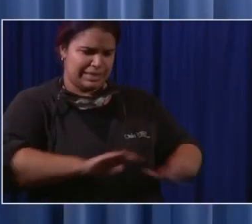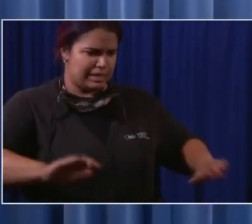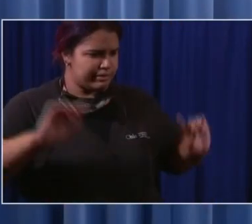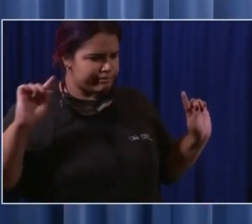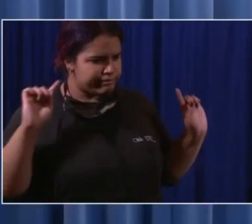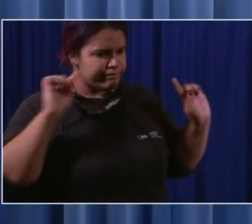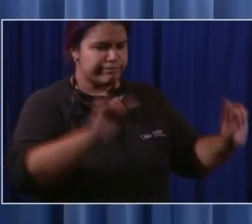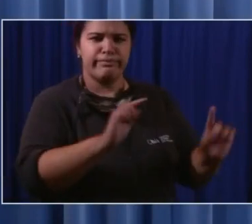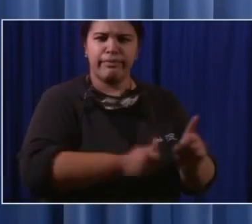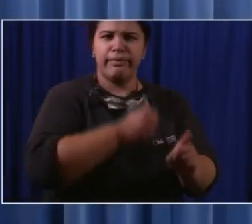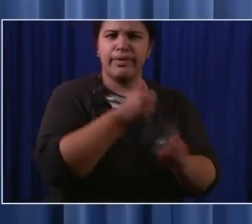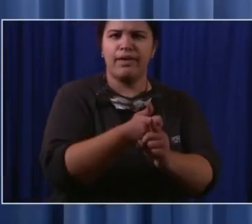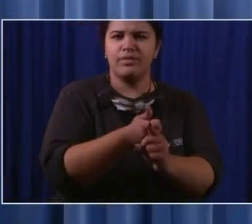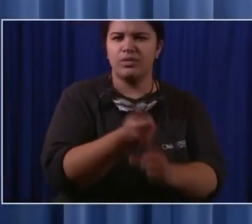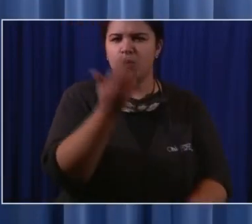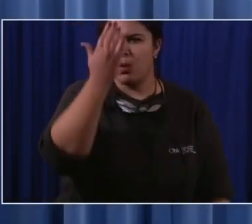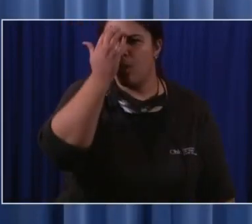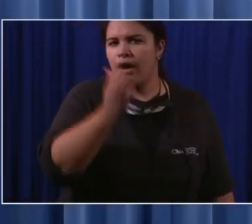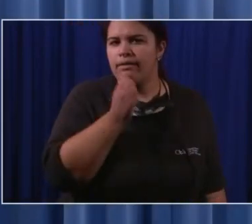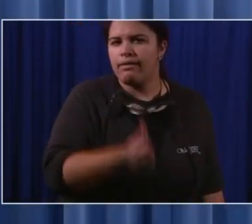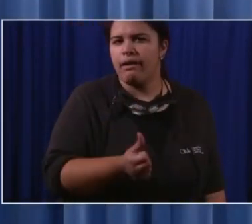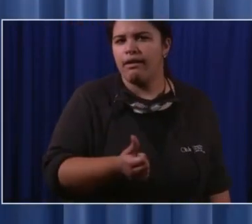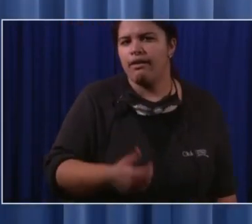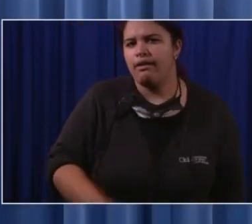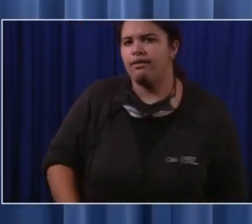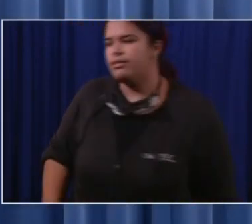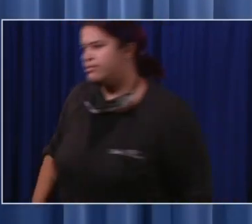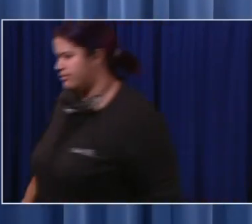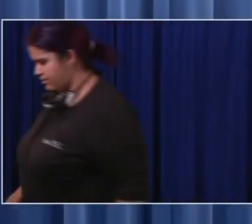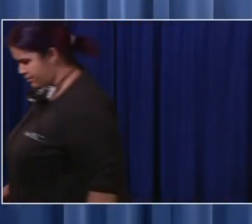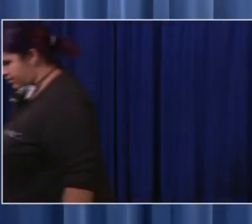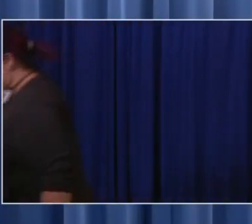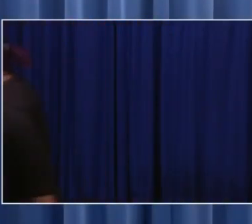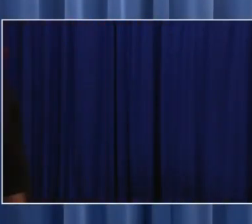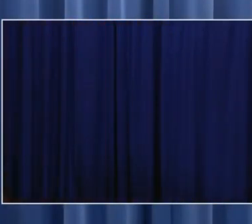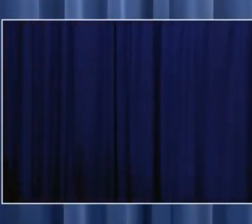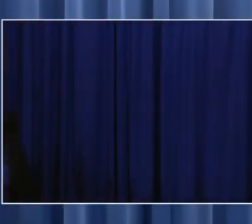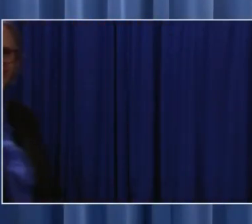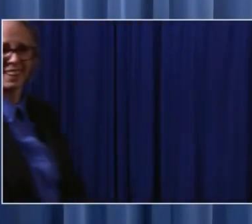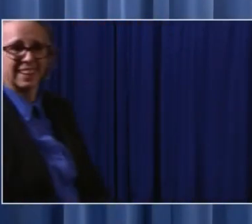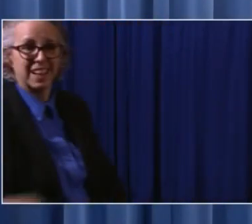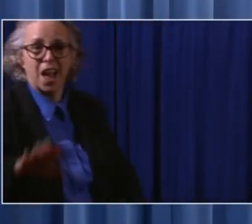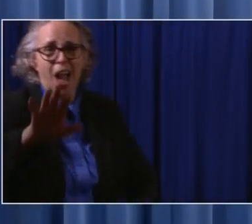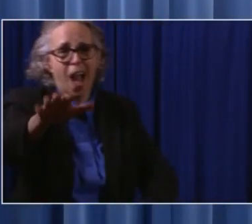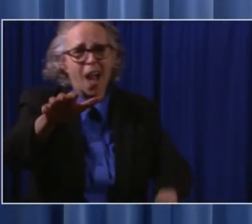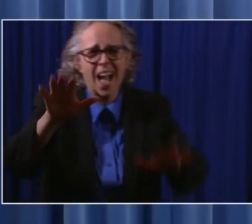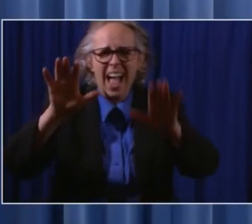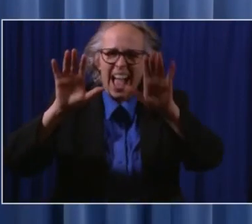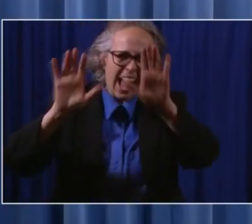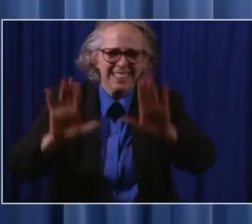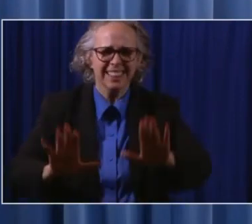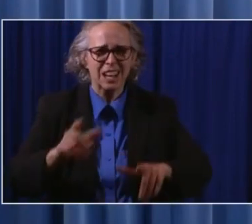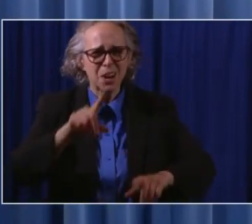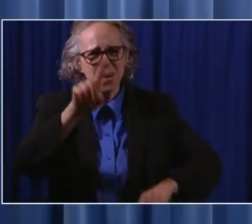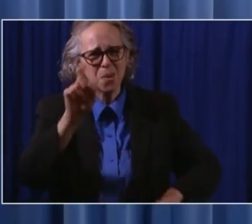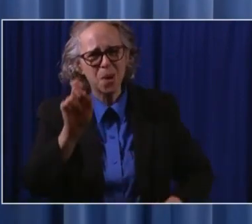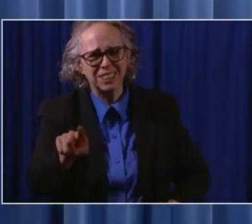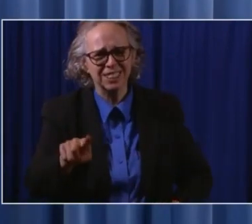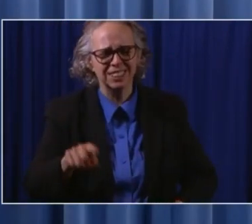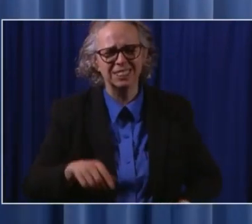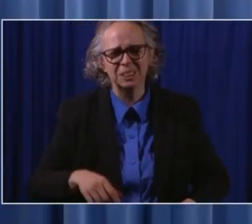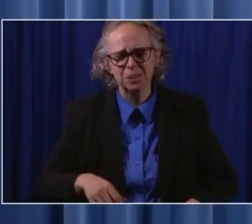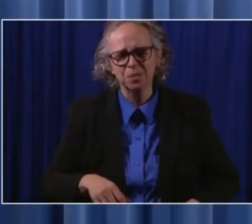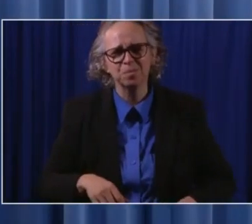law. That's an excellent question. You know, we have,